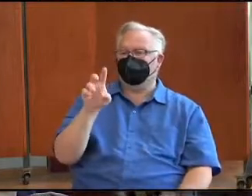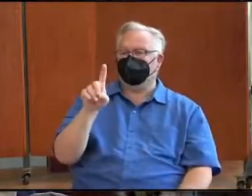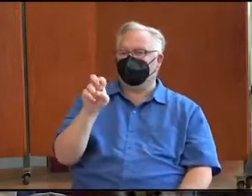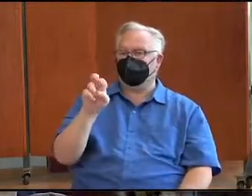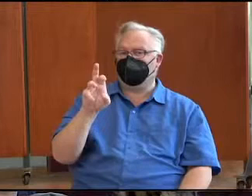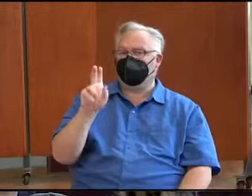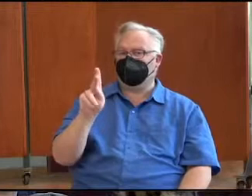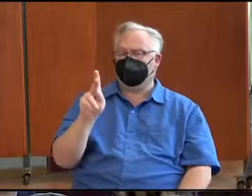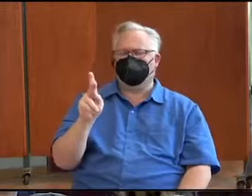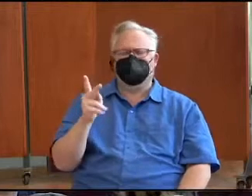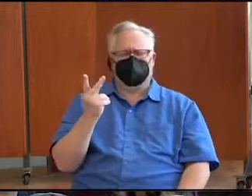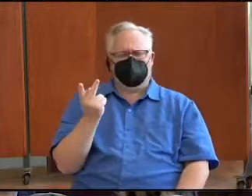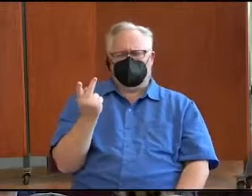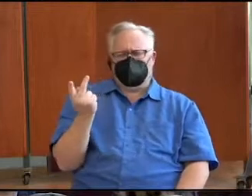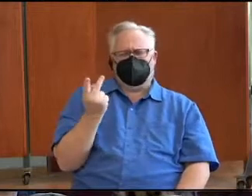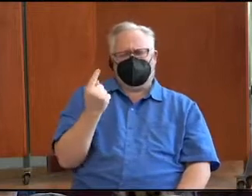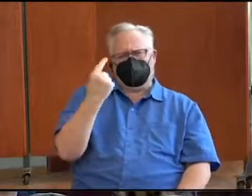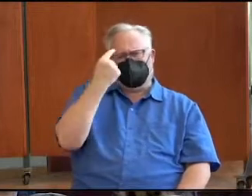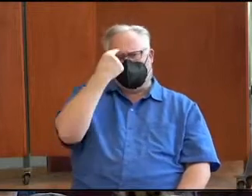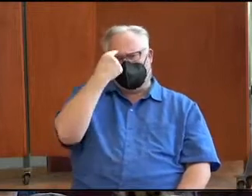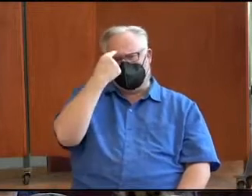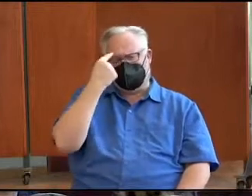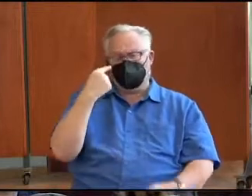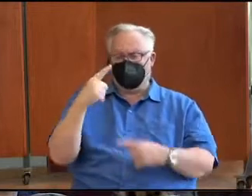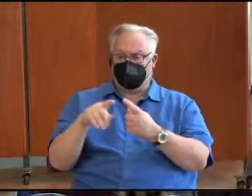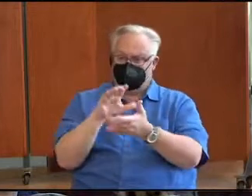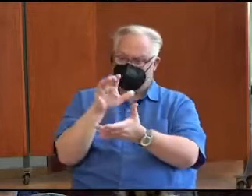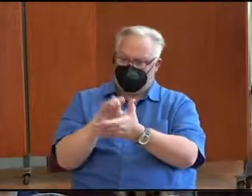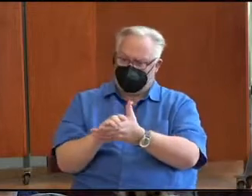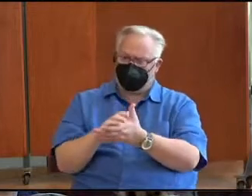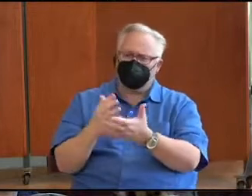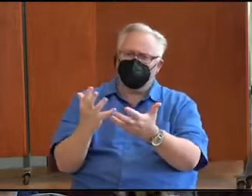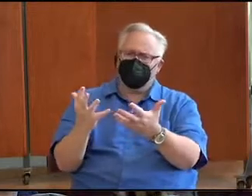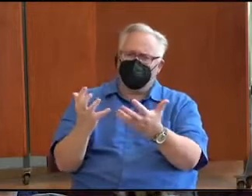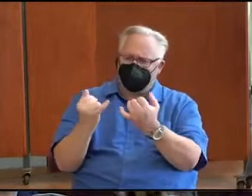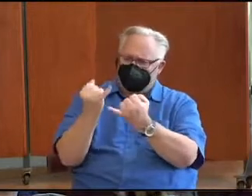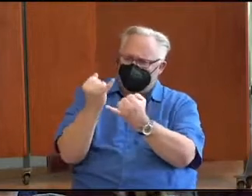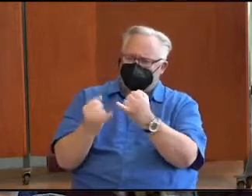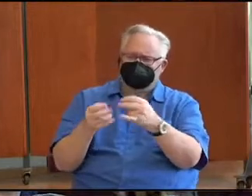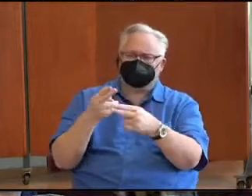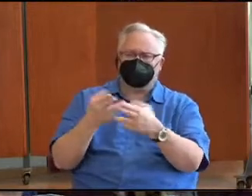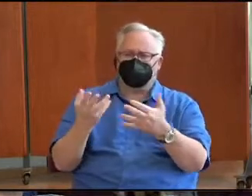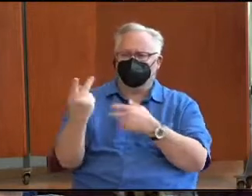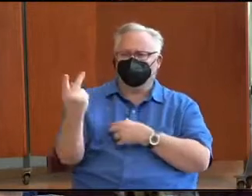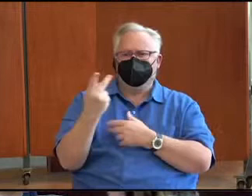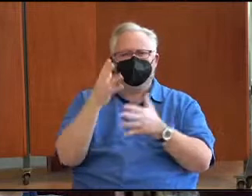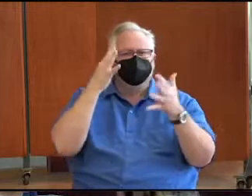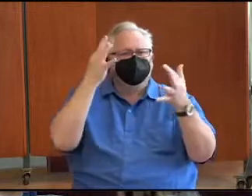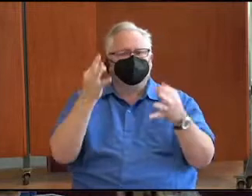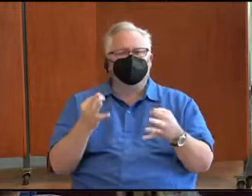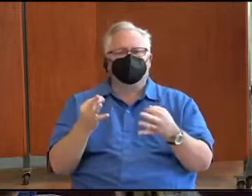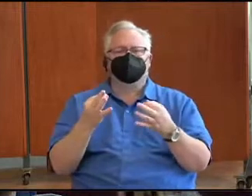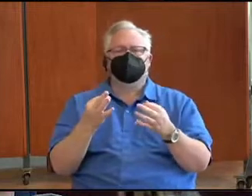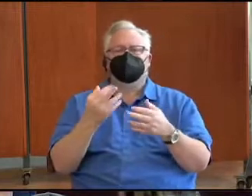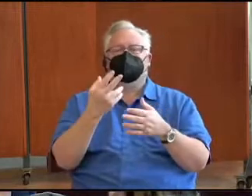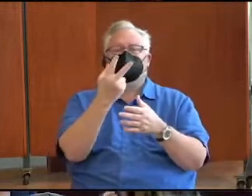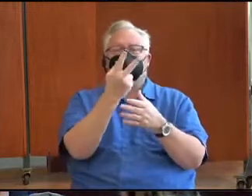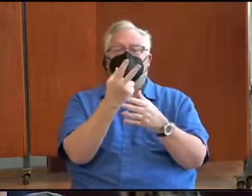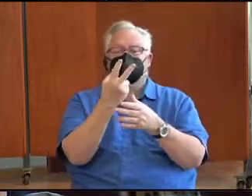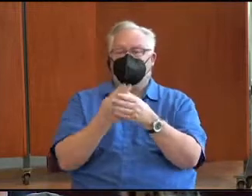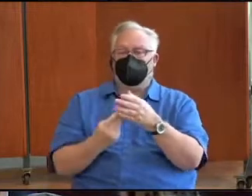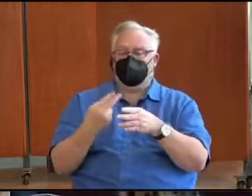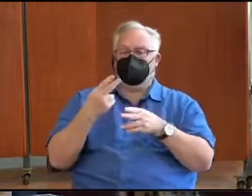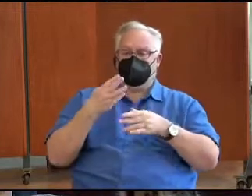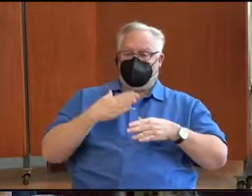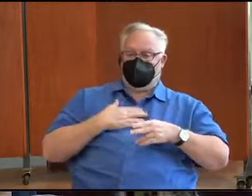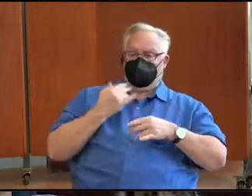and we thought, what do we want our name to be? What do we want our last name to be? And we decided we wanted to combine our last names and